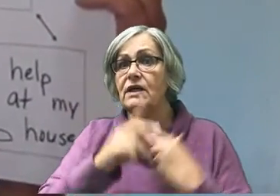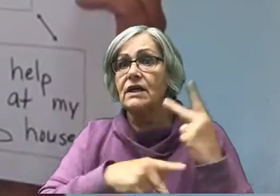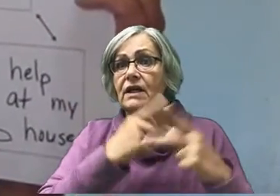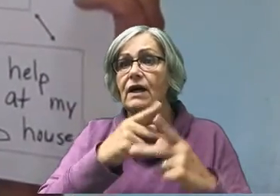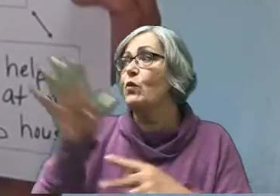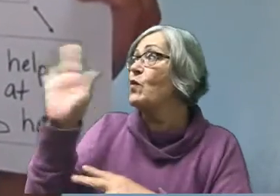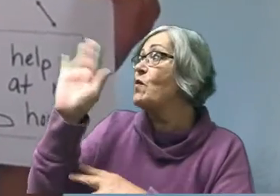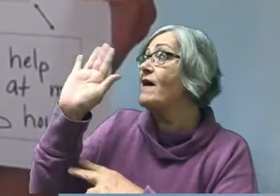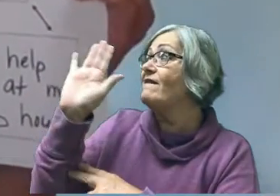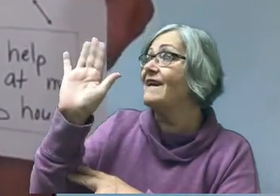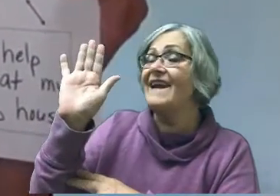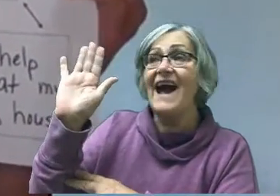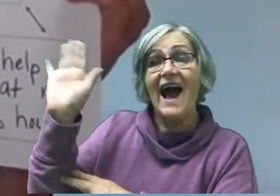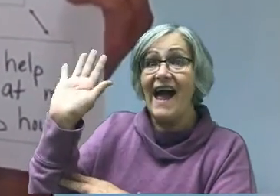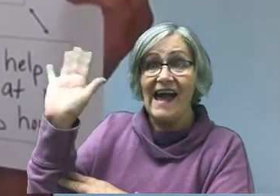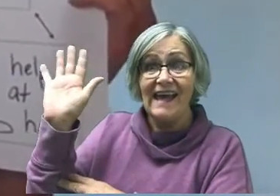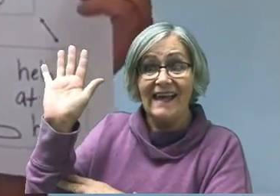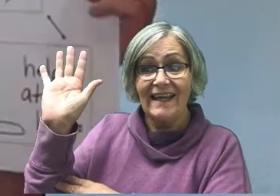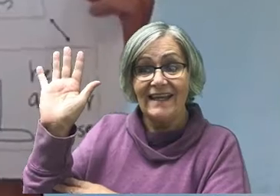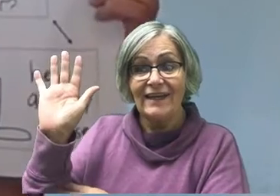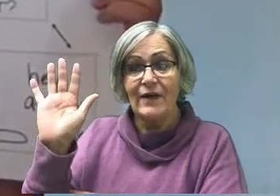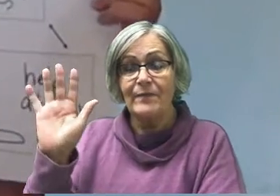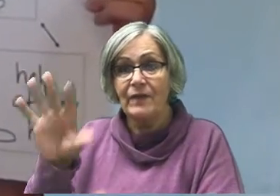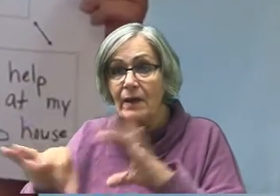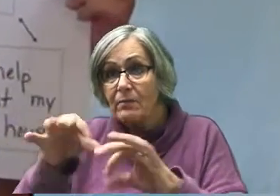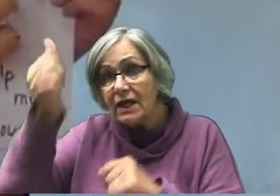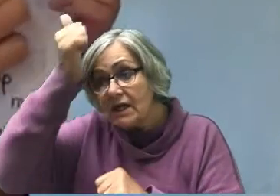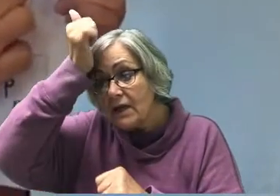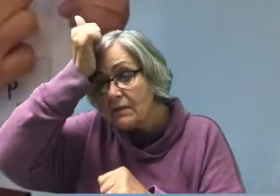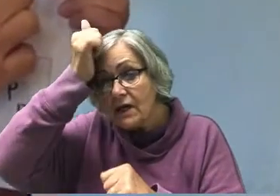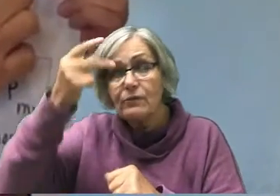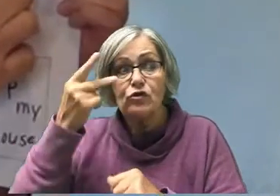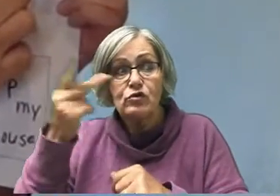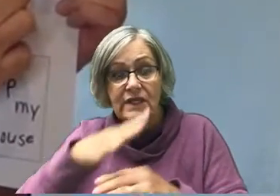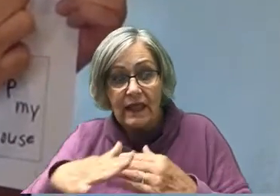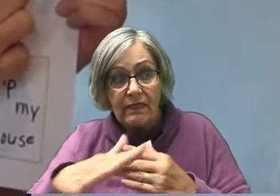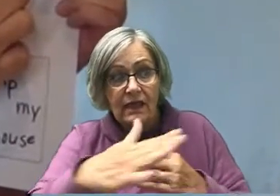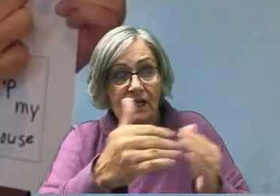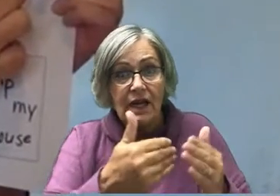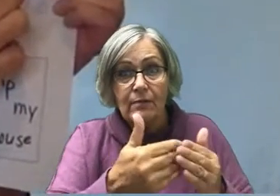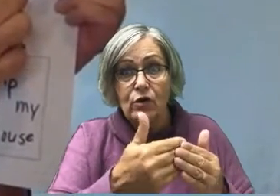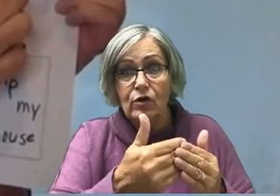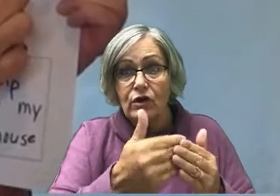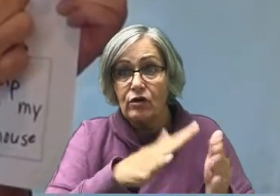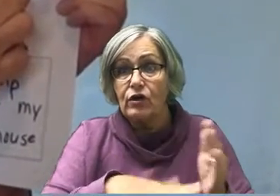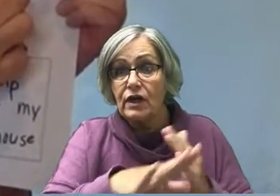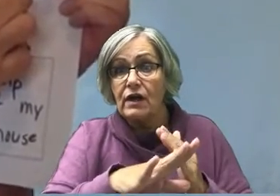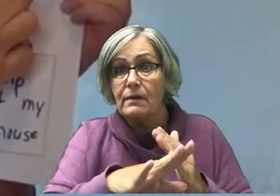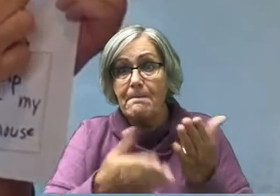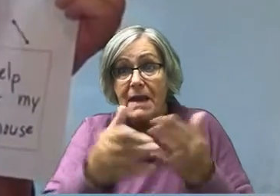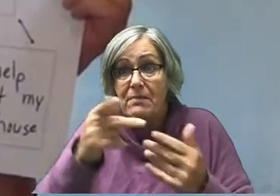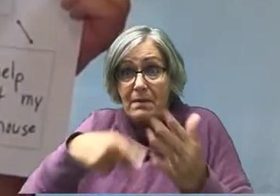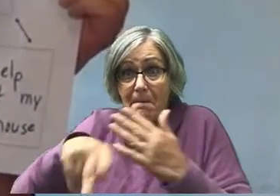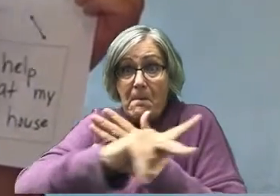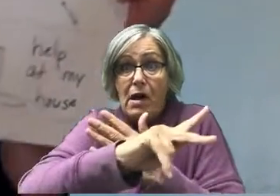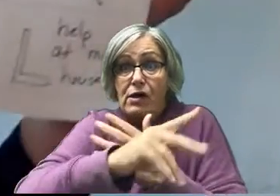being kind, waving to a neighbor, saying hi, picking up garbage that you see in your neighborhood or in your yard